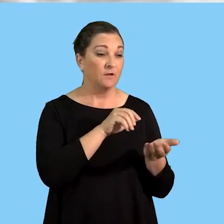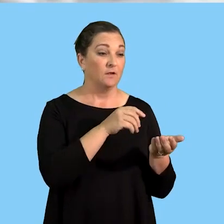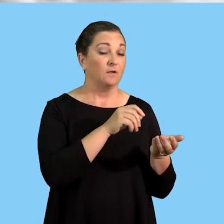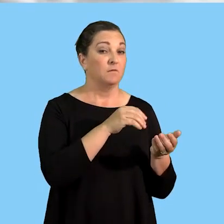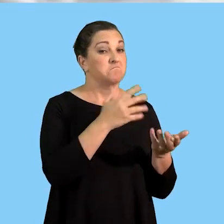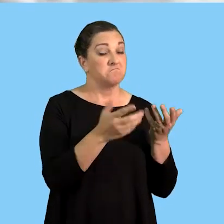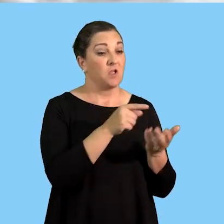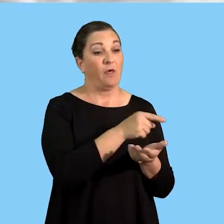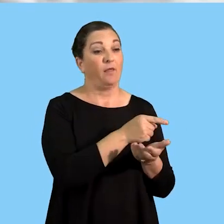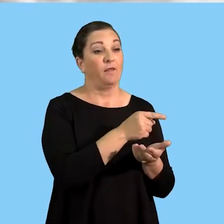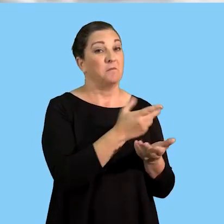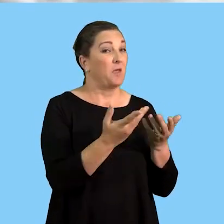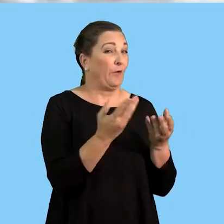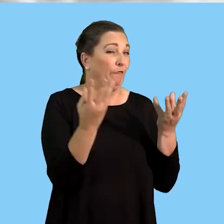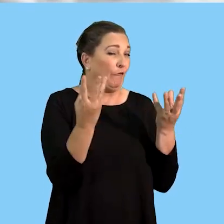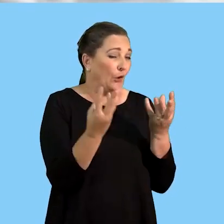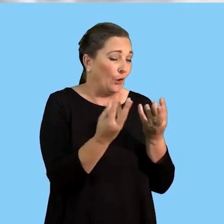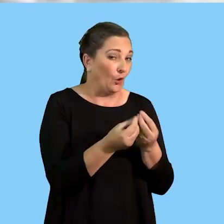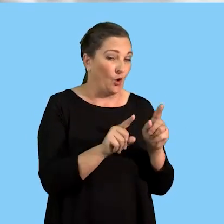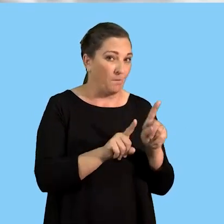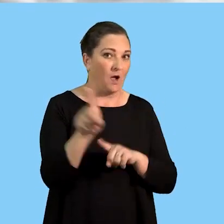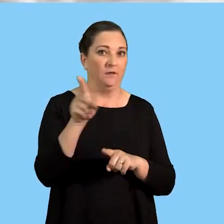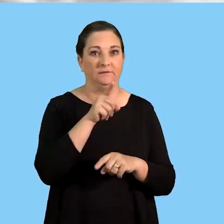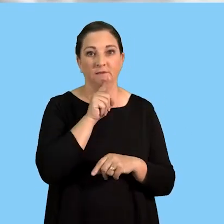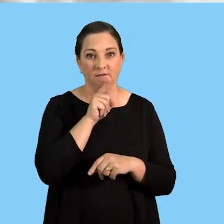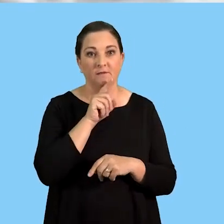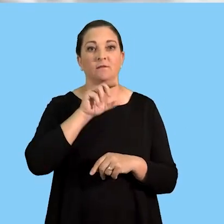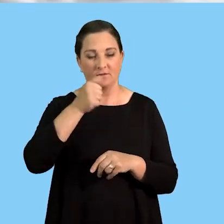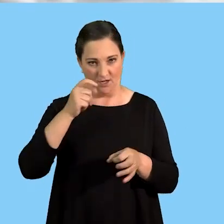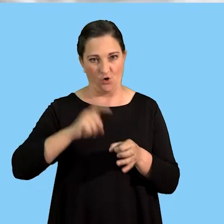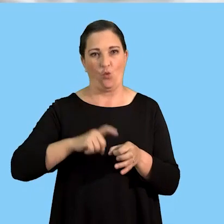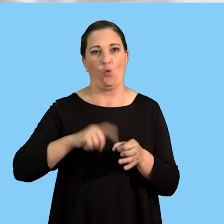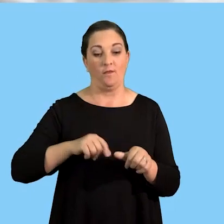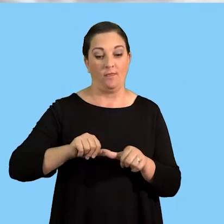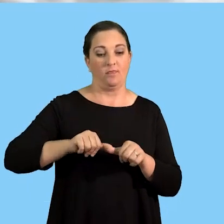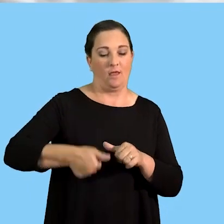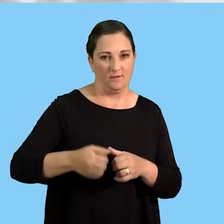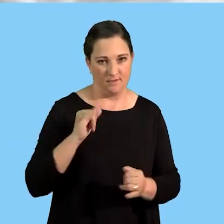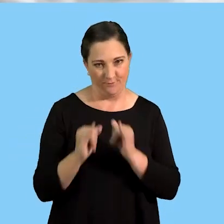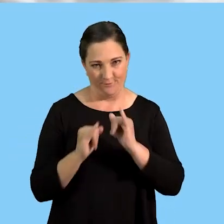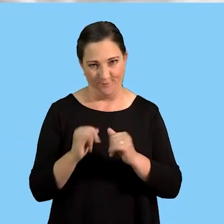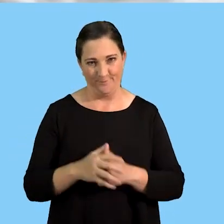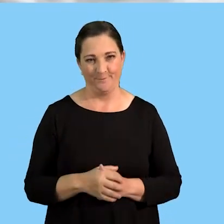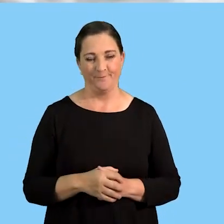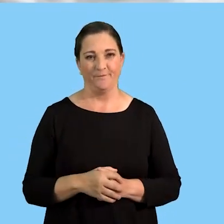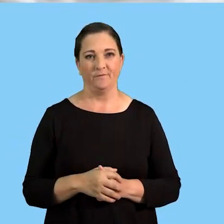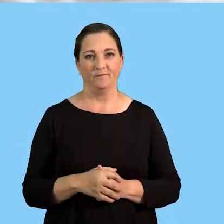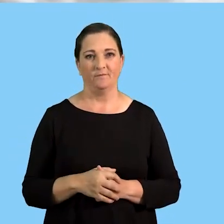those 20, only a few are going to pass the test, and then they can qualify for the next